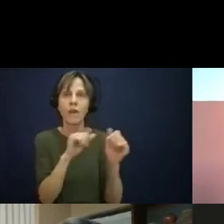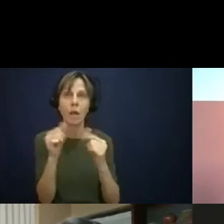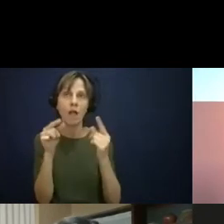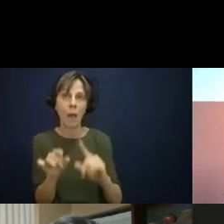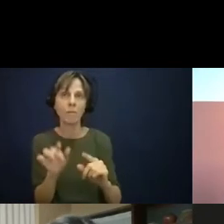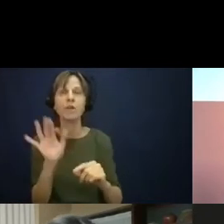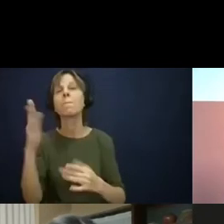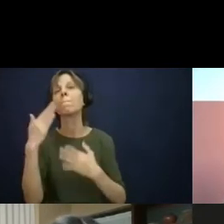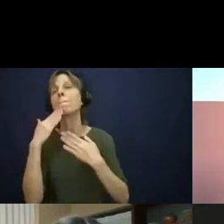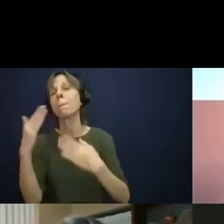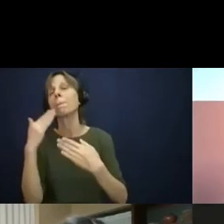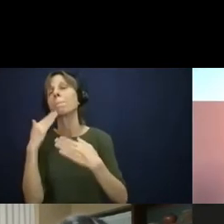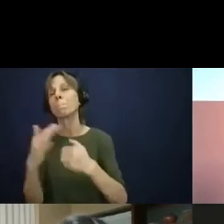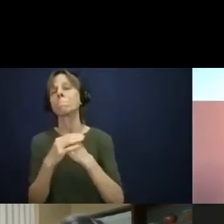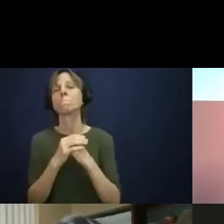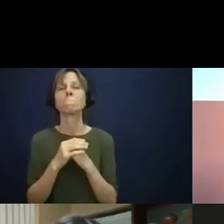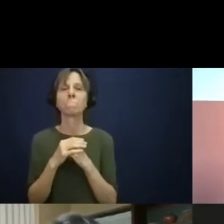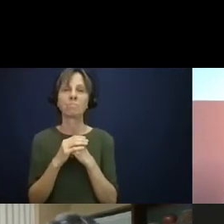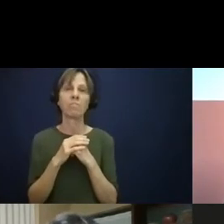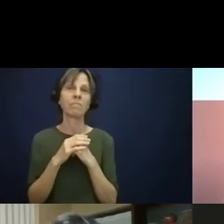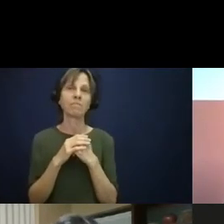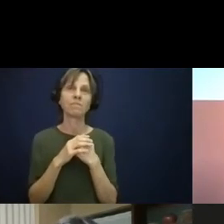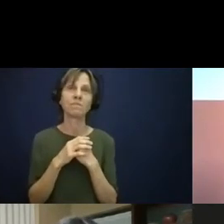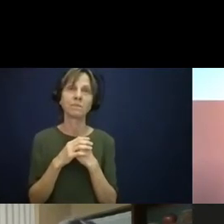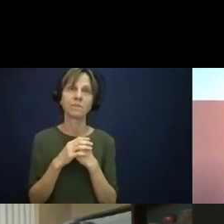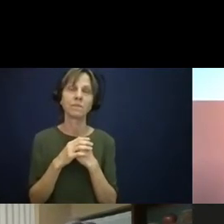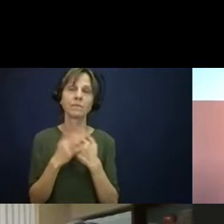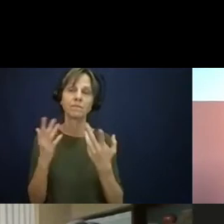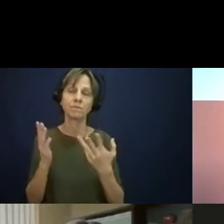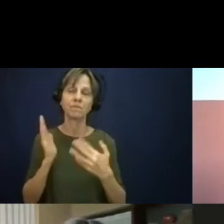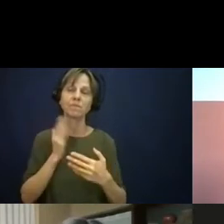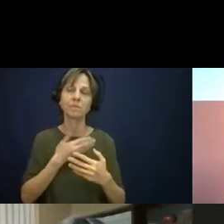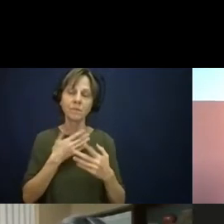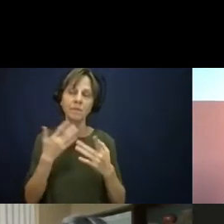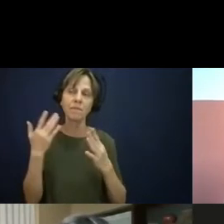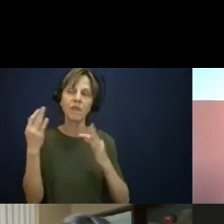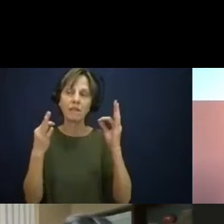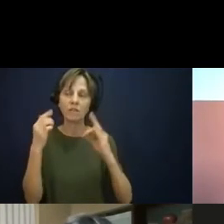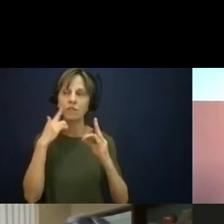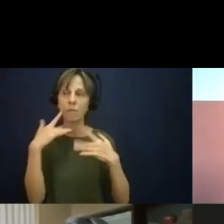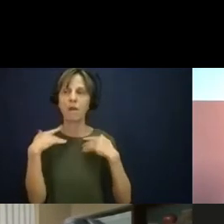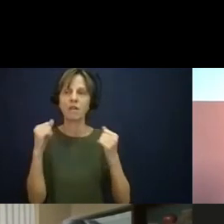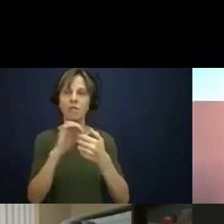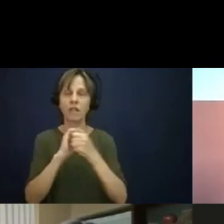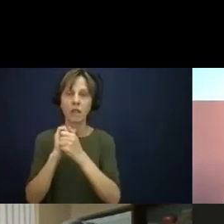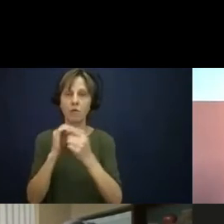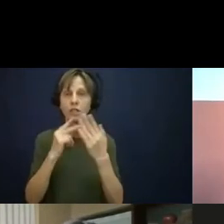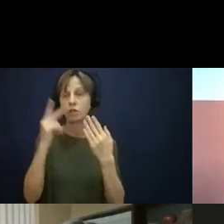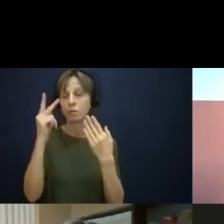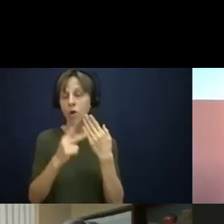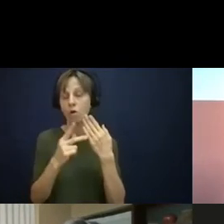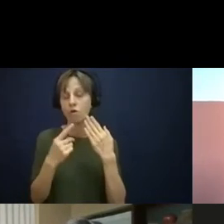Thanks. Well, our Justice and Mental Health Collaboration Program was begun